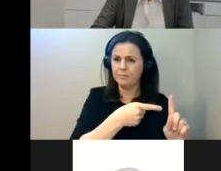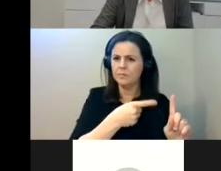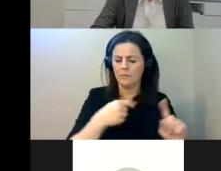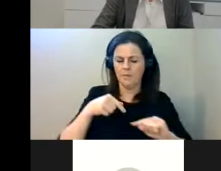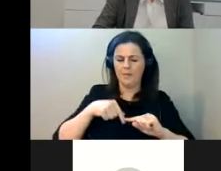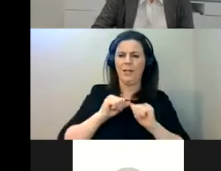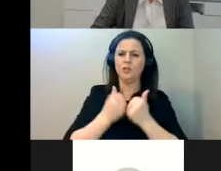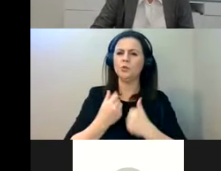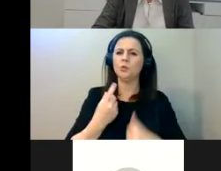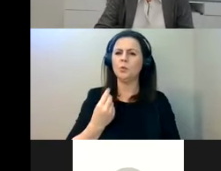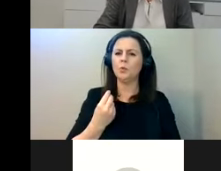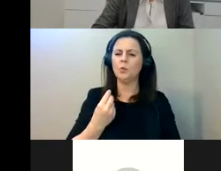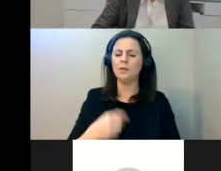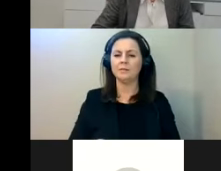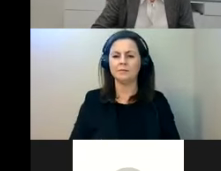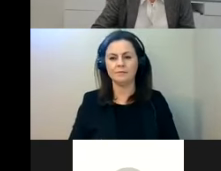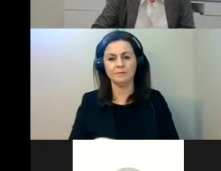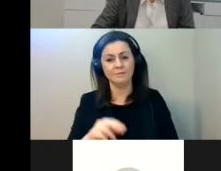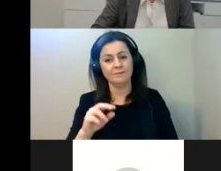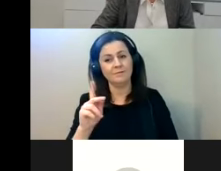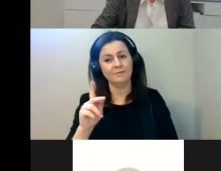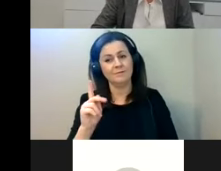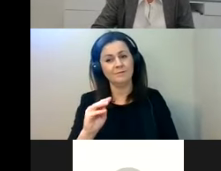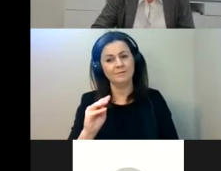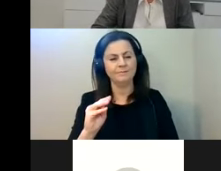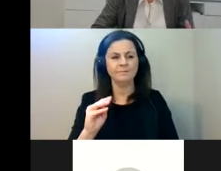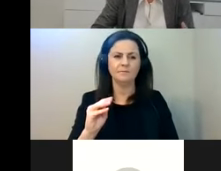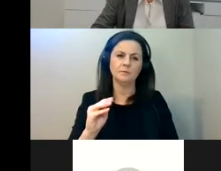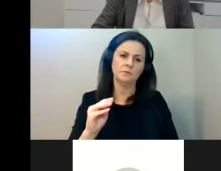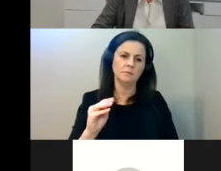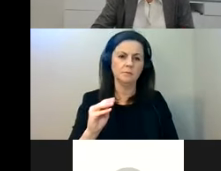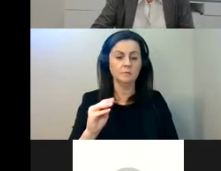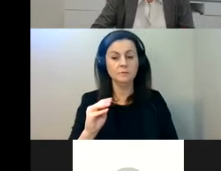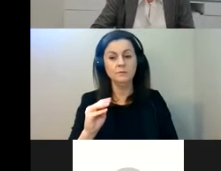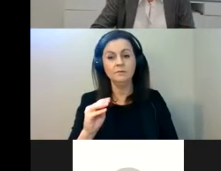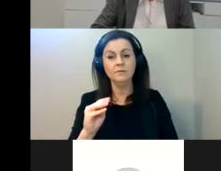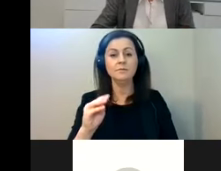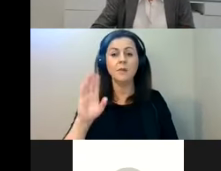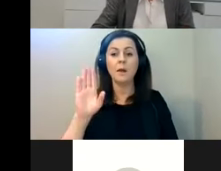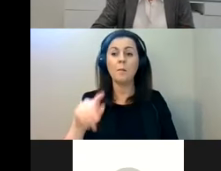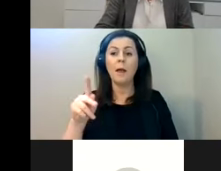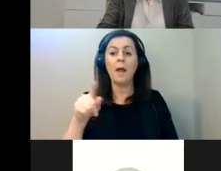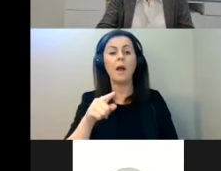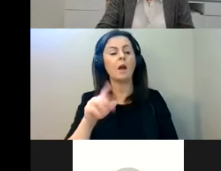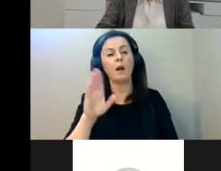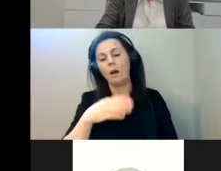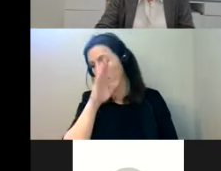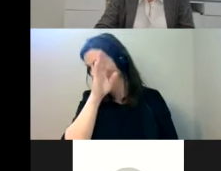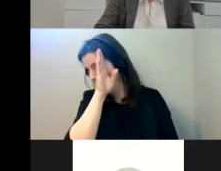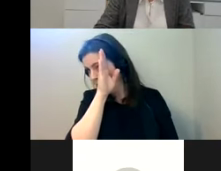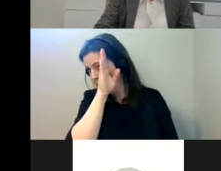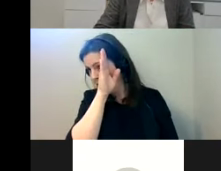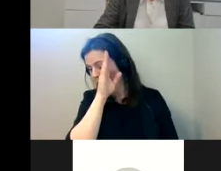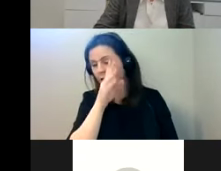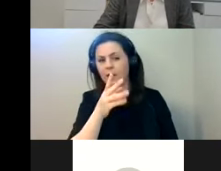banks wouldn't willingly, I would suggest, overlook what has been happening. They, quite frankly, might not